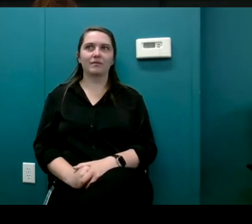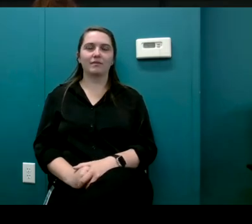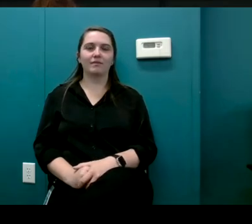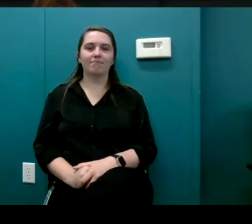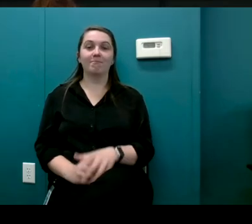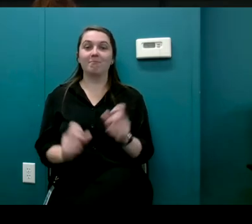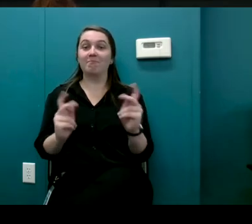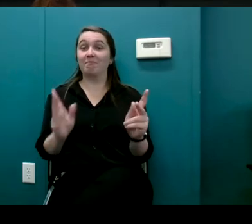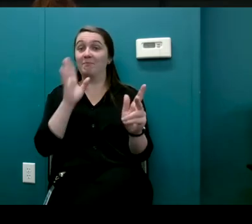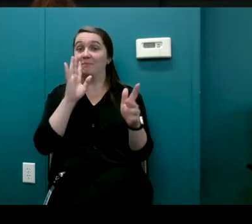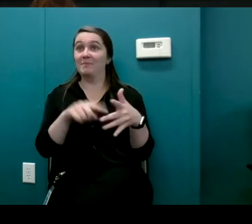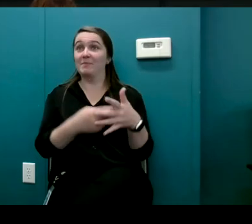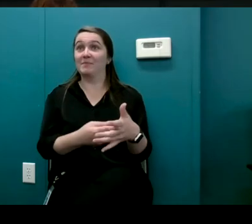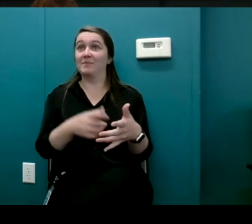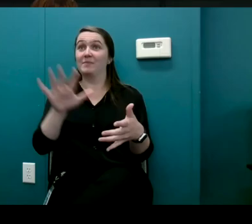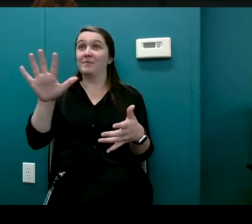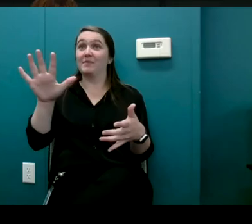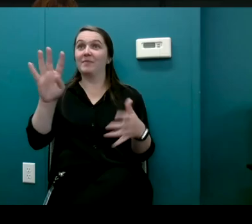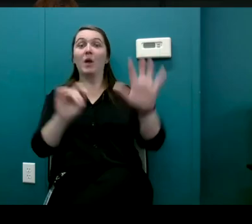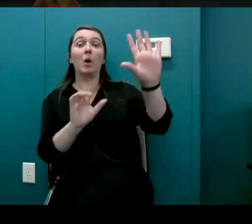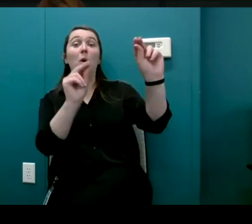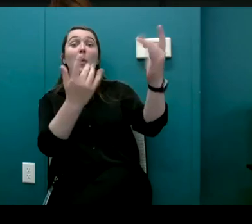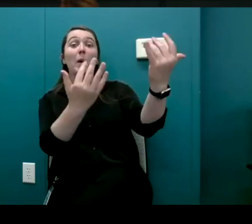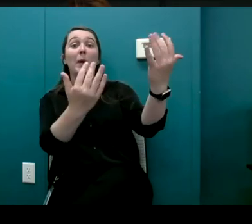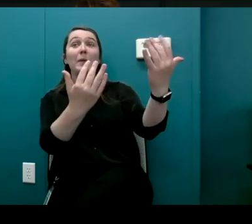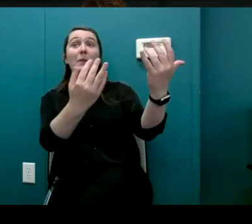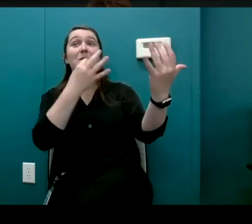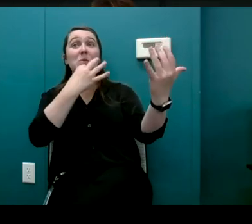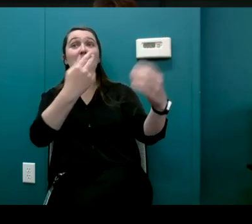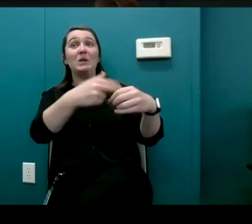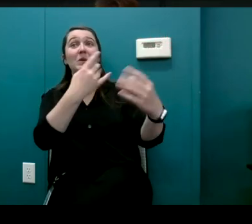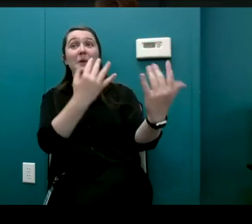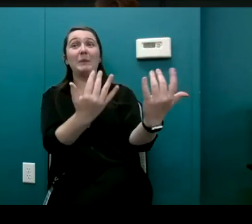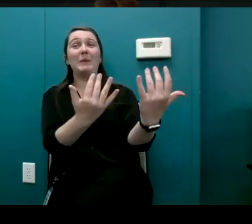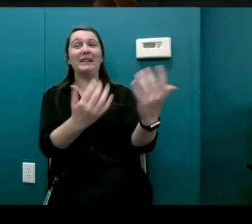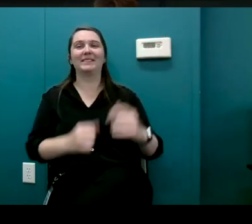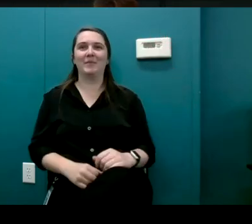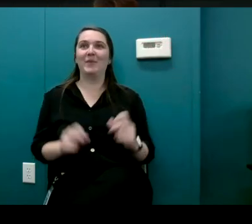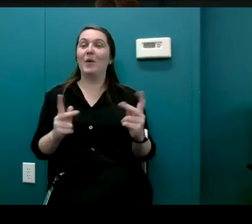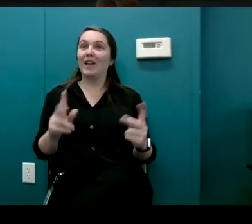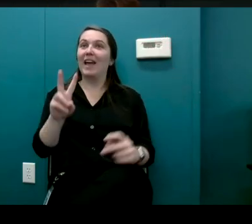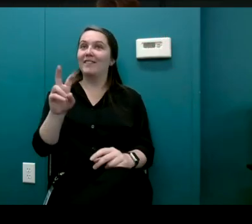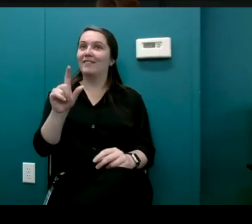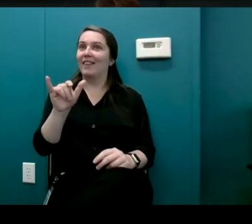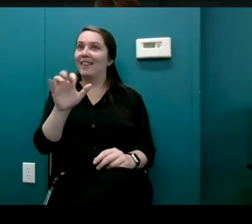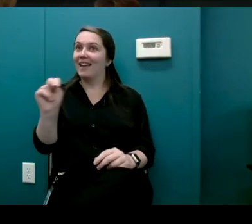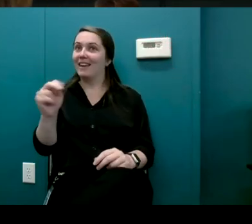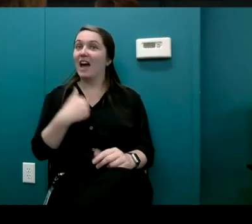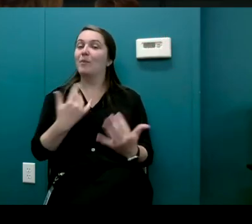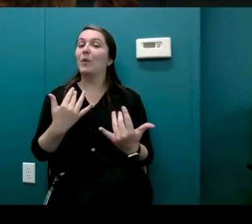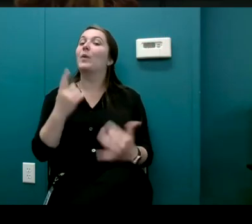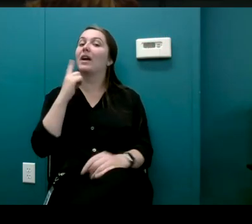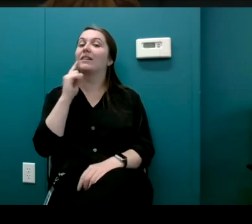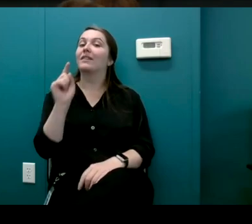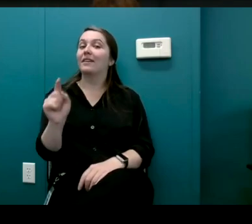Okay, guys, we're going to start in 5, About there. 4. Hold on. Just. Okay, Belin. I'm going to wait just till Belin